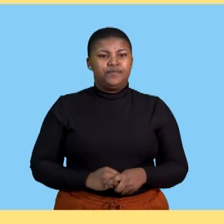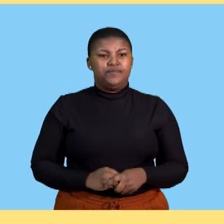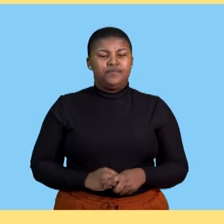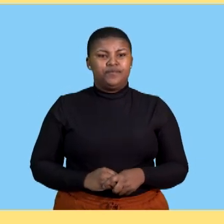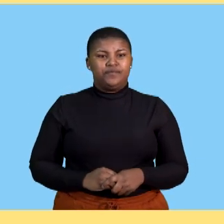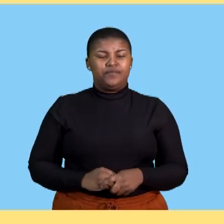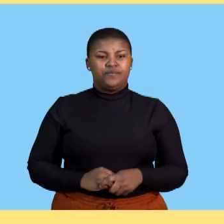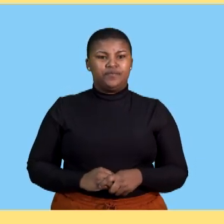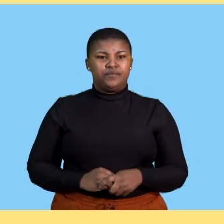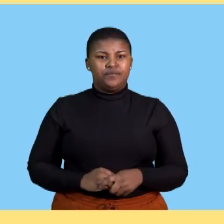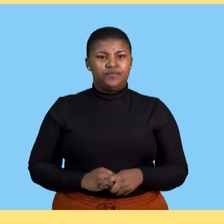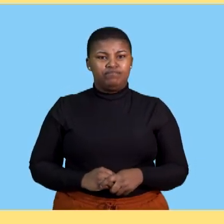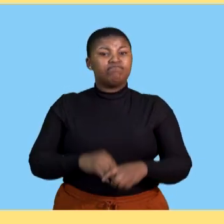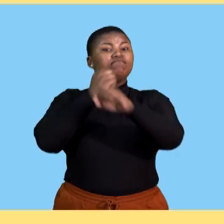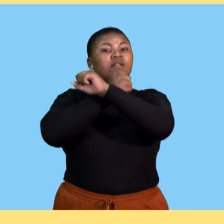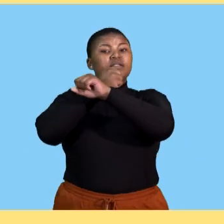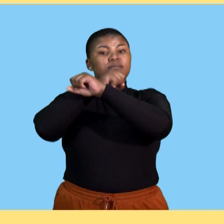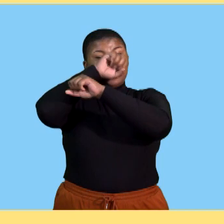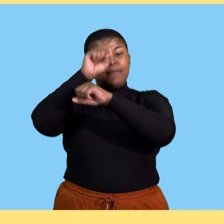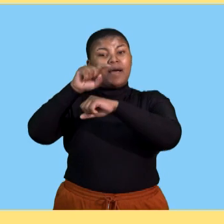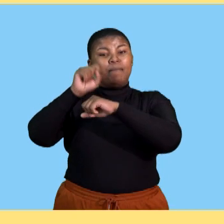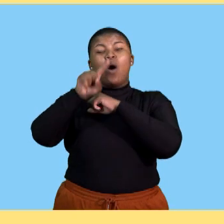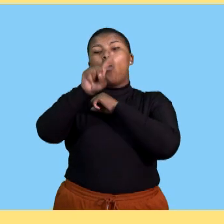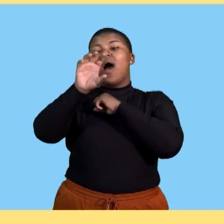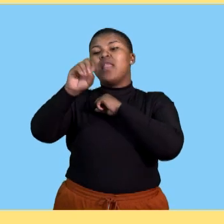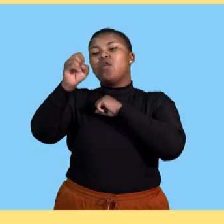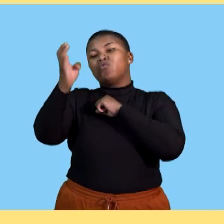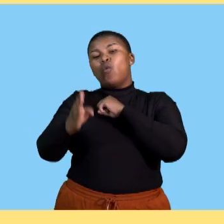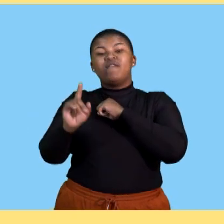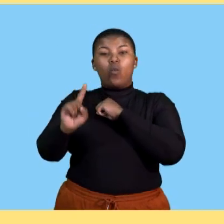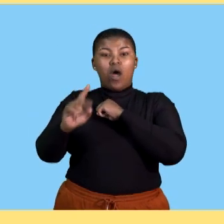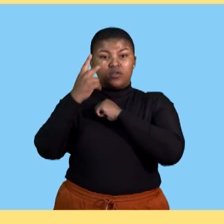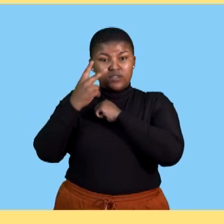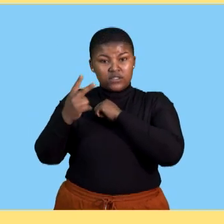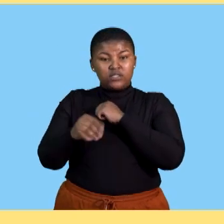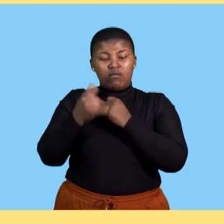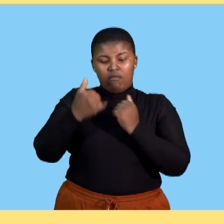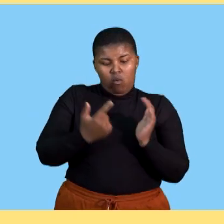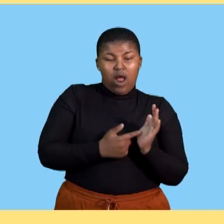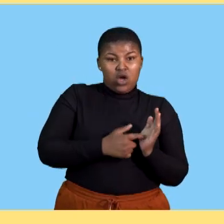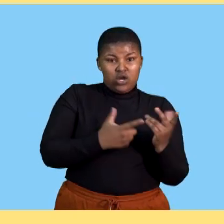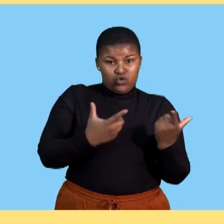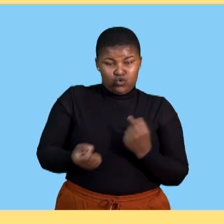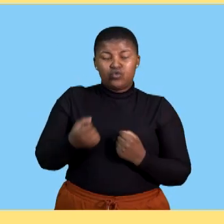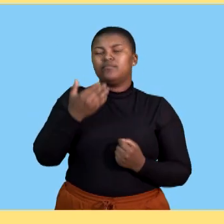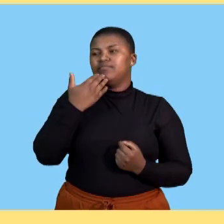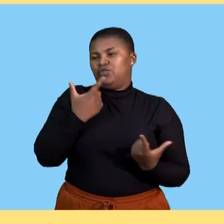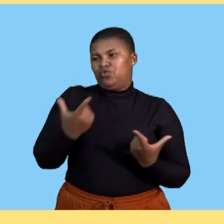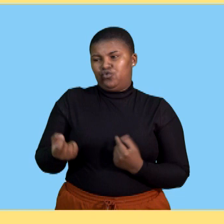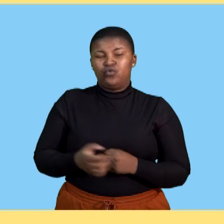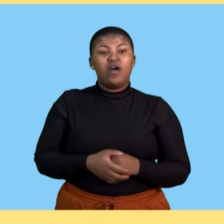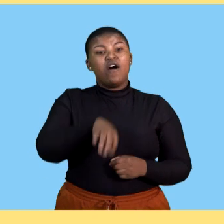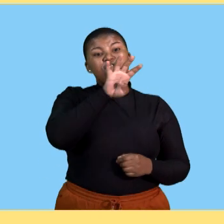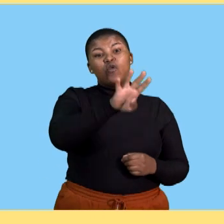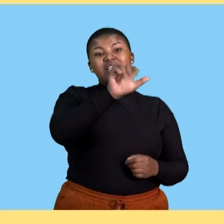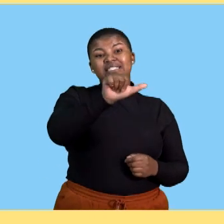profit over sales. Multiply this by 100 over 1. So if you take your calculator, I want